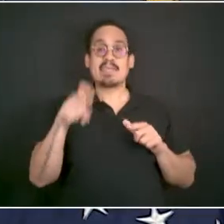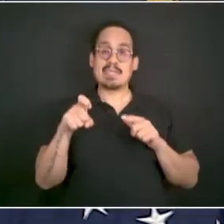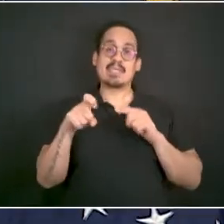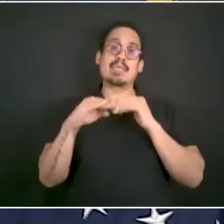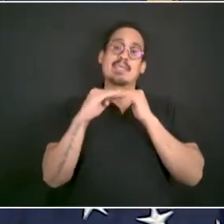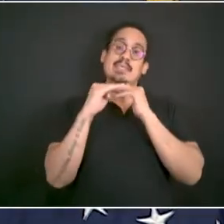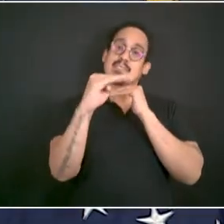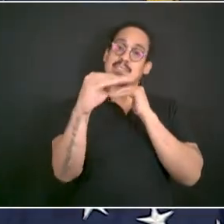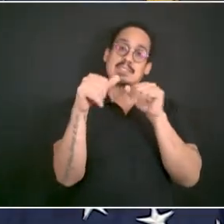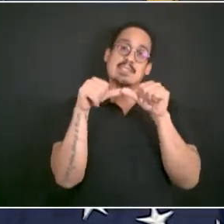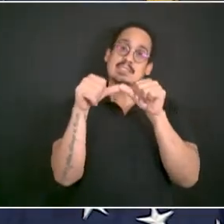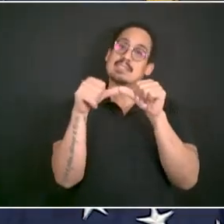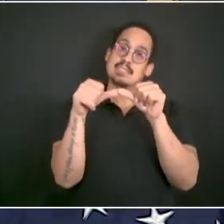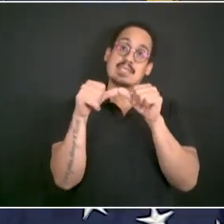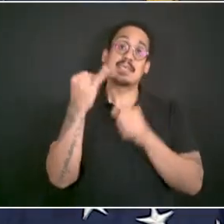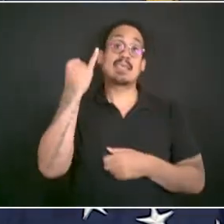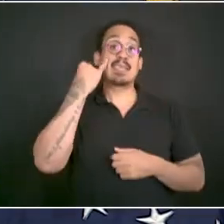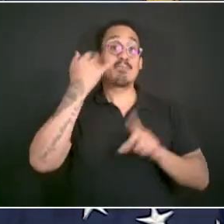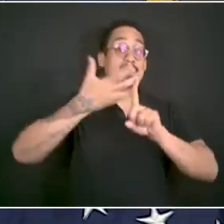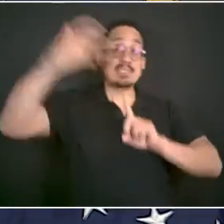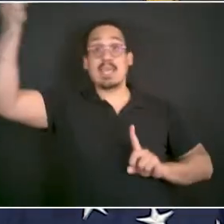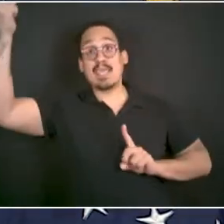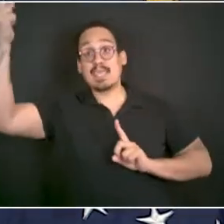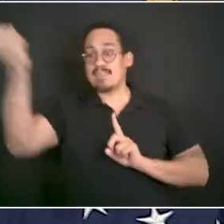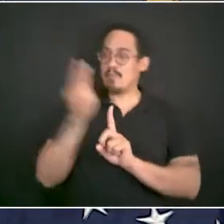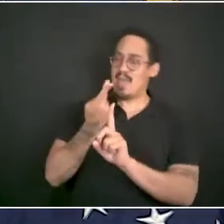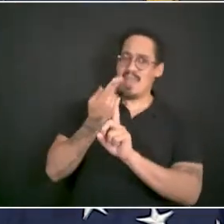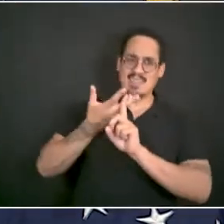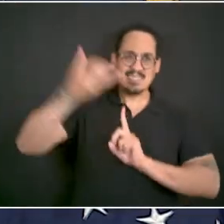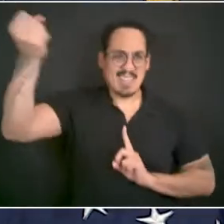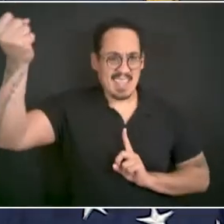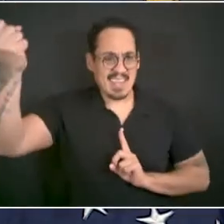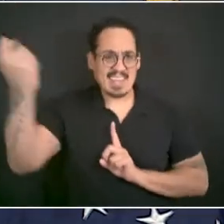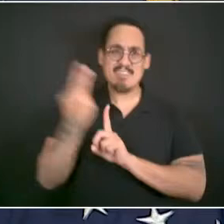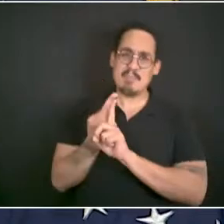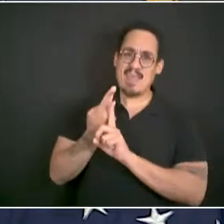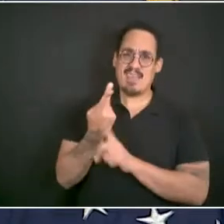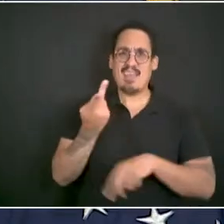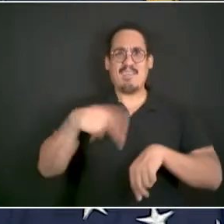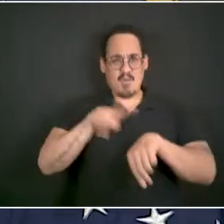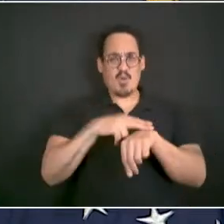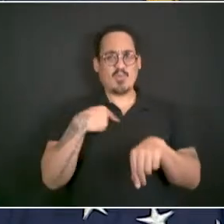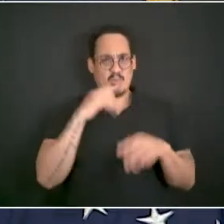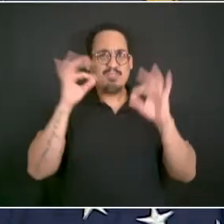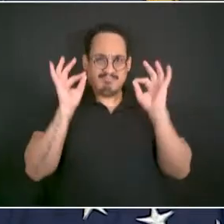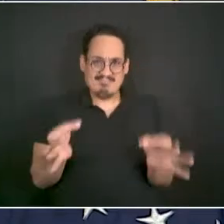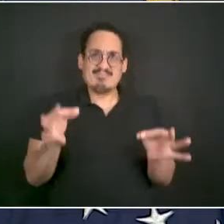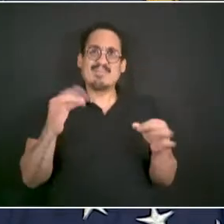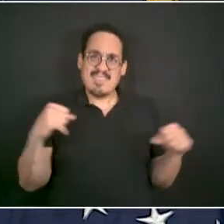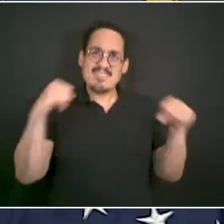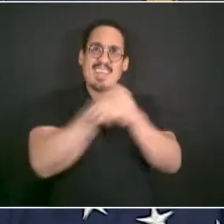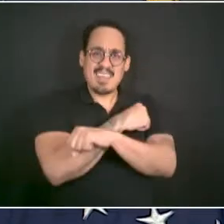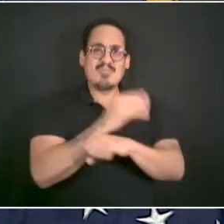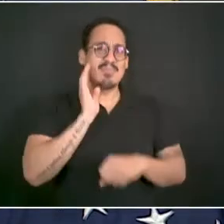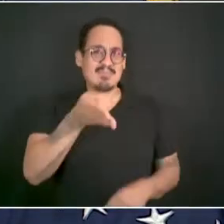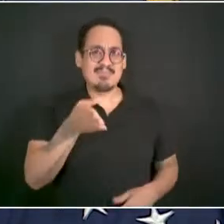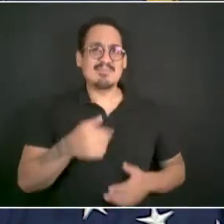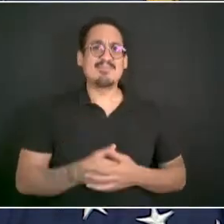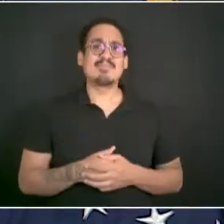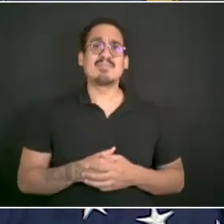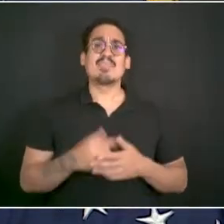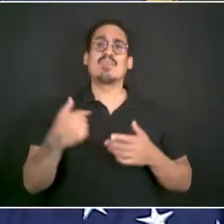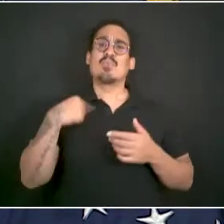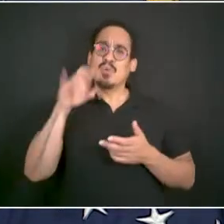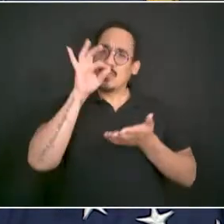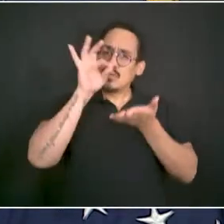vociferous about it. And so, yes, we're going to fight to make sure D.C. Don't shortchange us, but Albany just